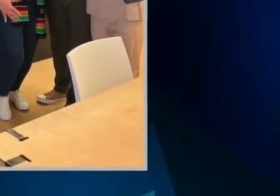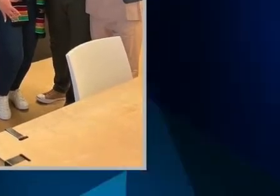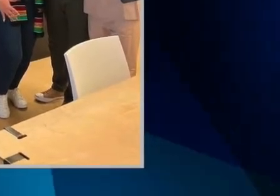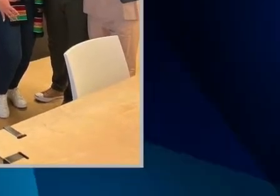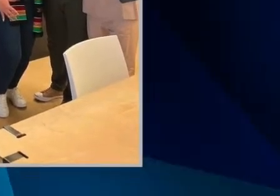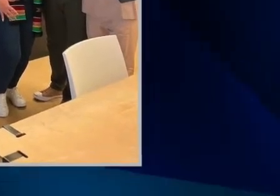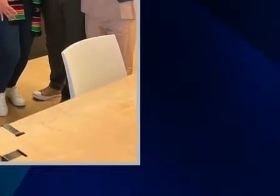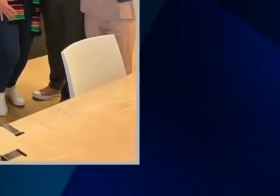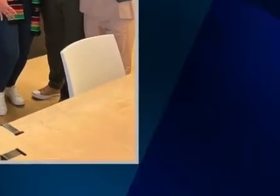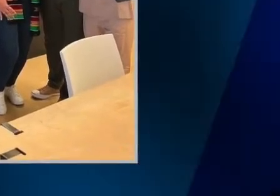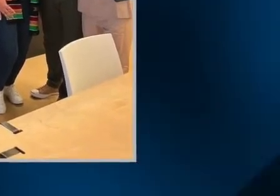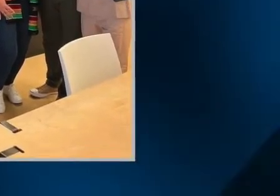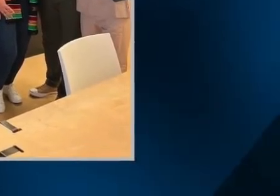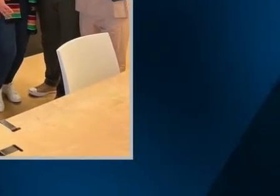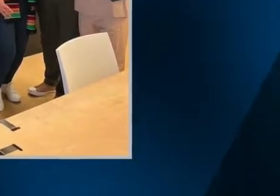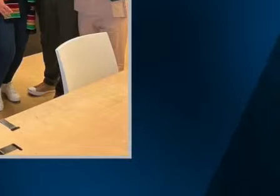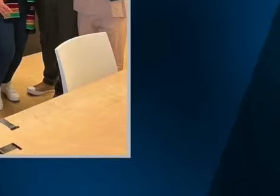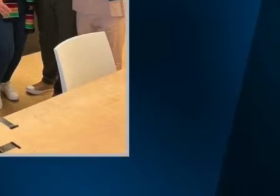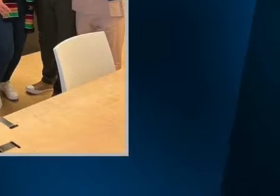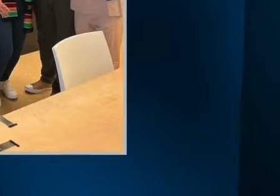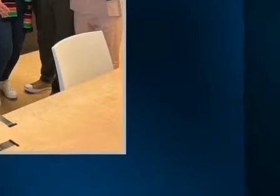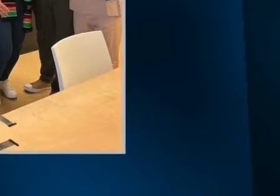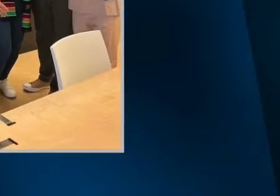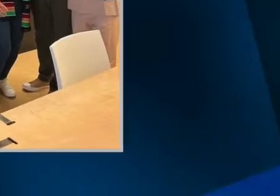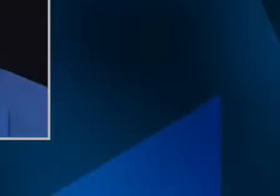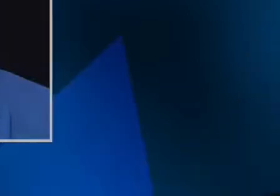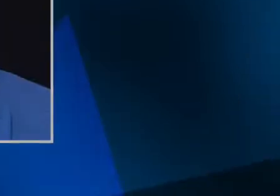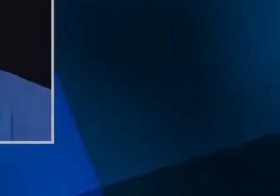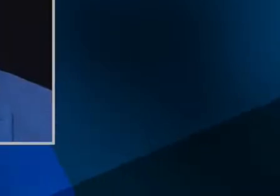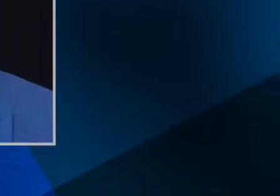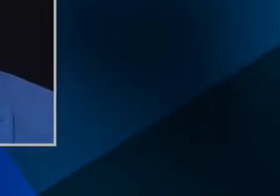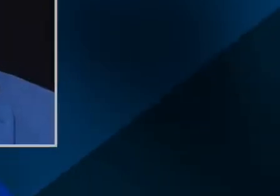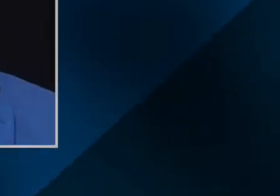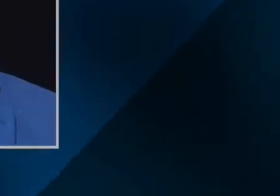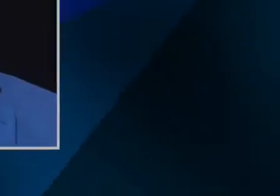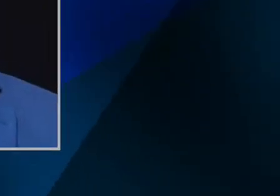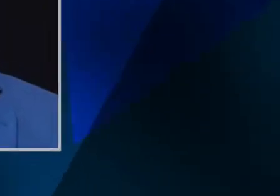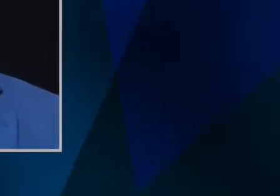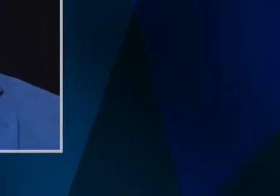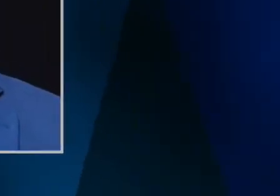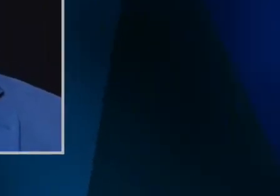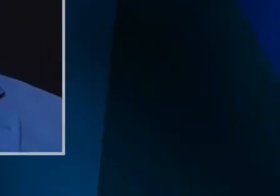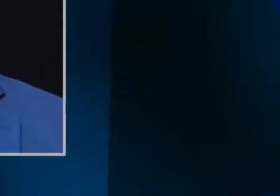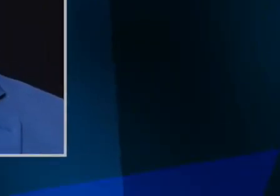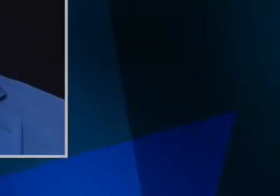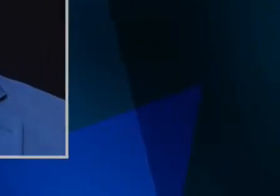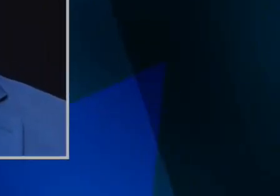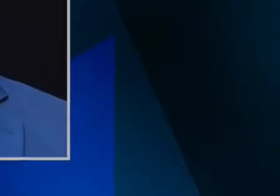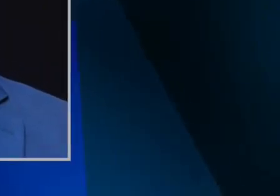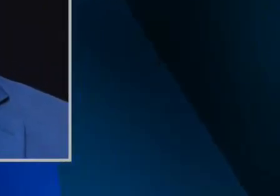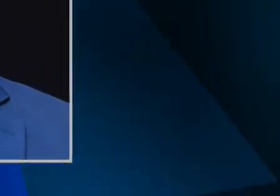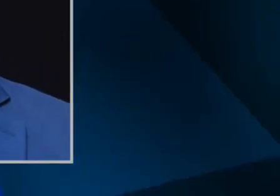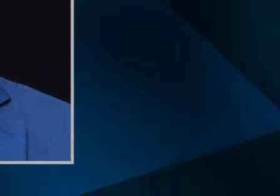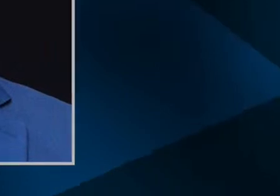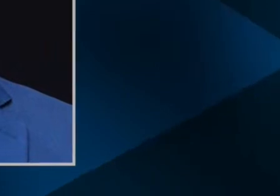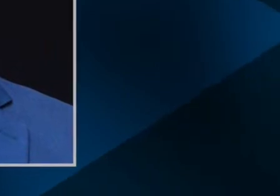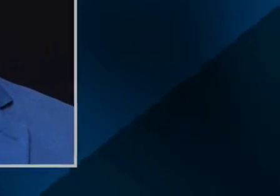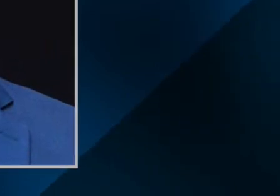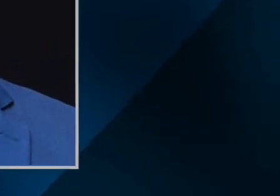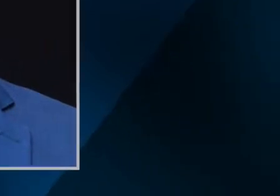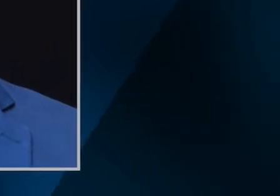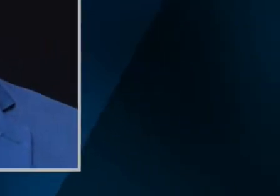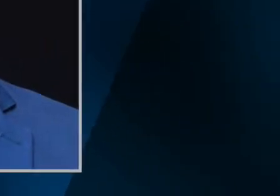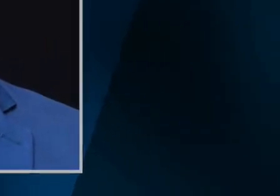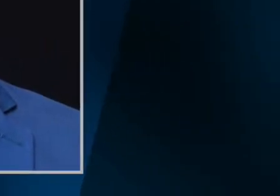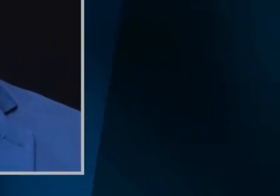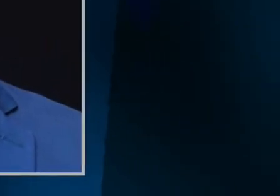development, advertising, training, and visual communication. Some of the brands and companies he has trained, worked, and consulted for include Newmont